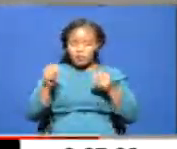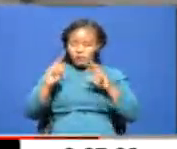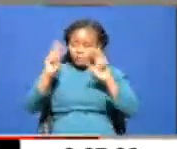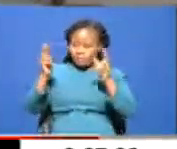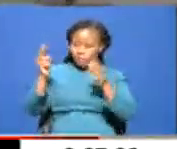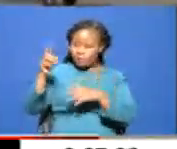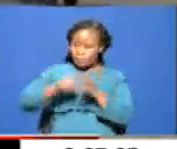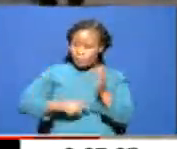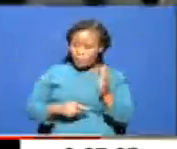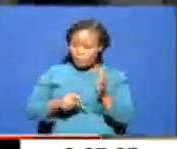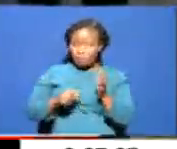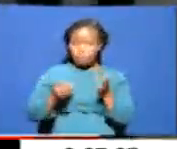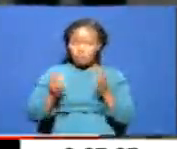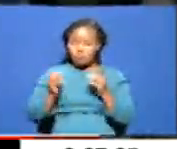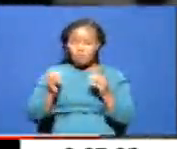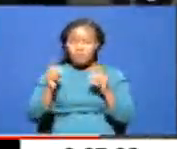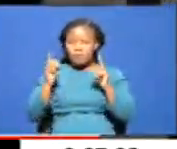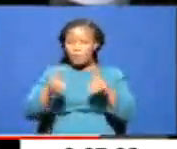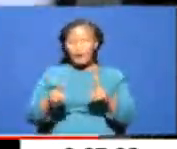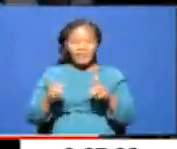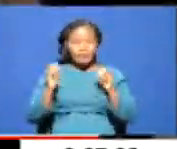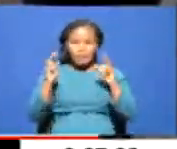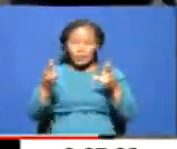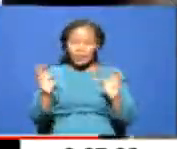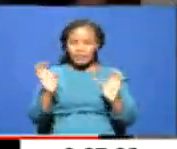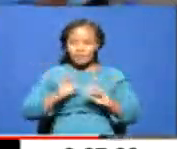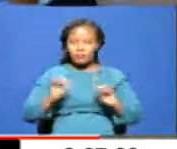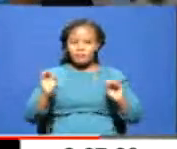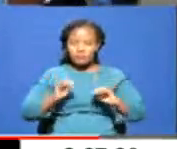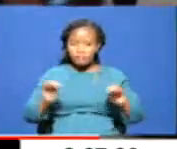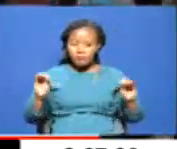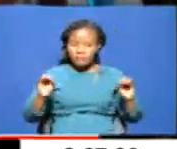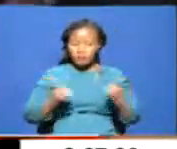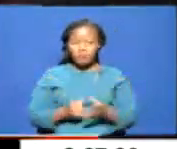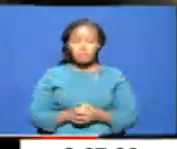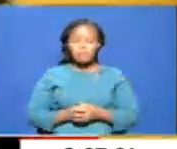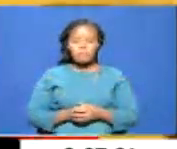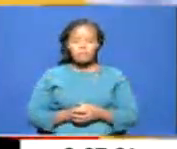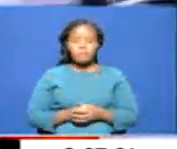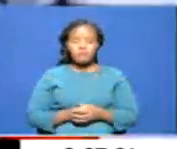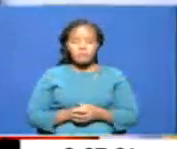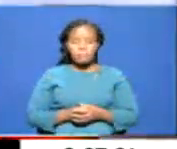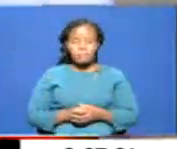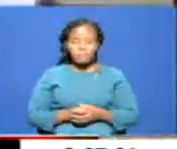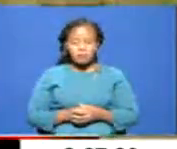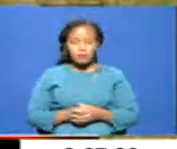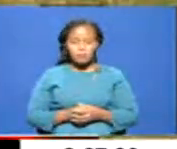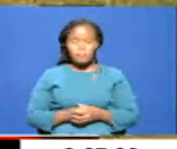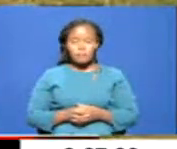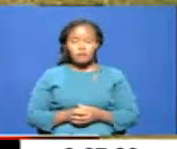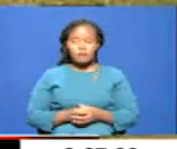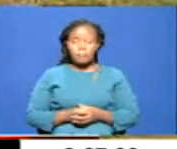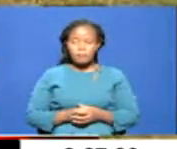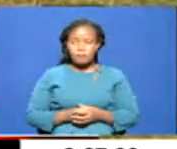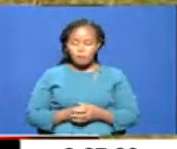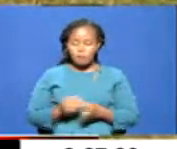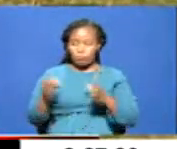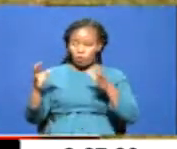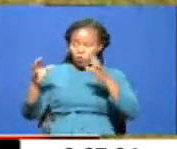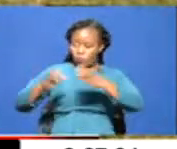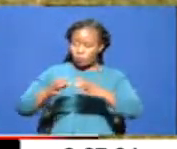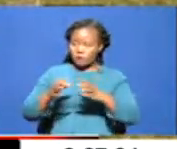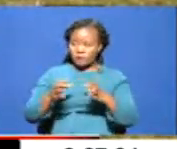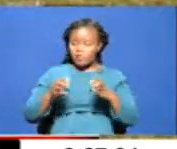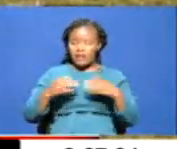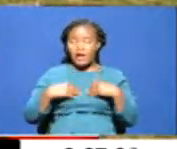campaign. It's okay not to be okay. It's okay not to be okay. It's okay not to be okay. The group, comprising of